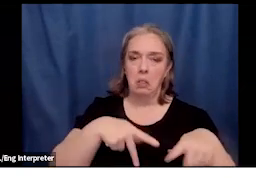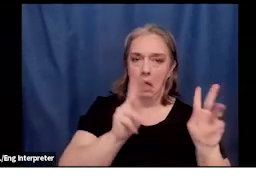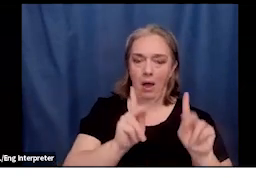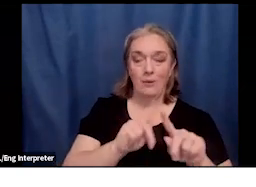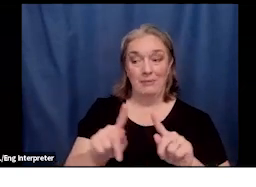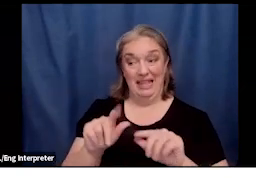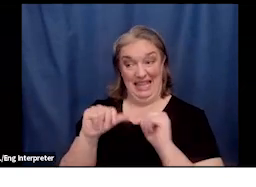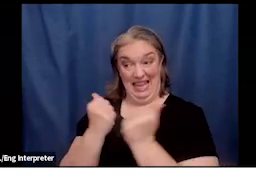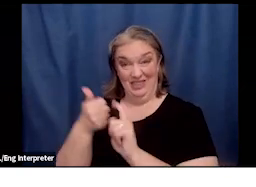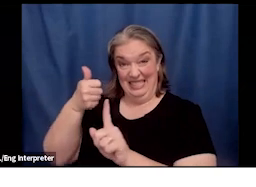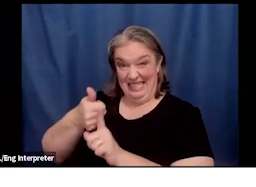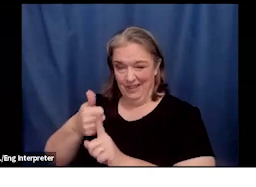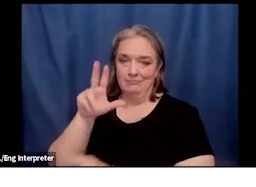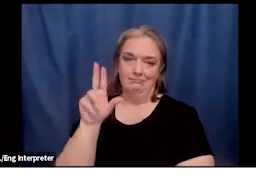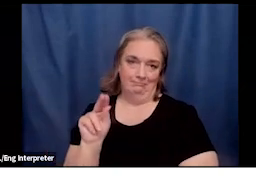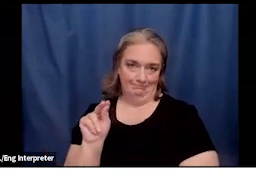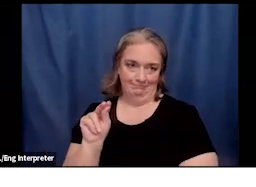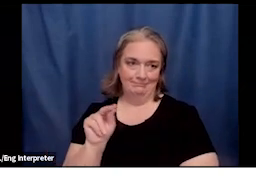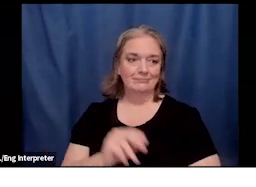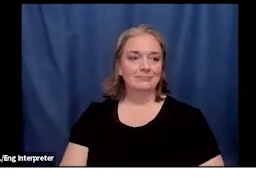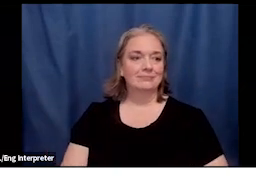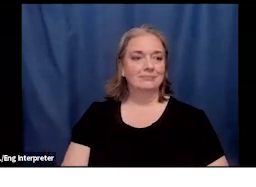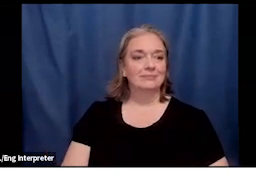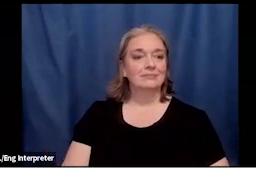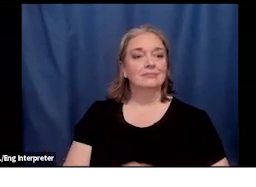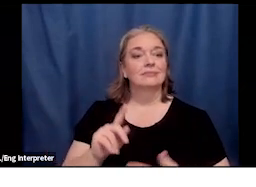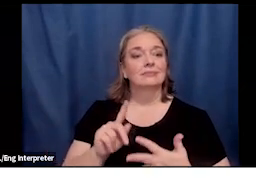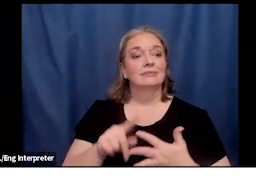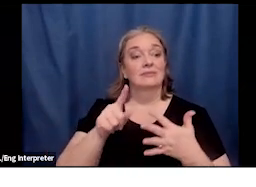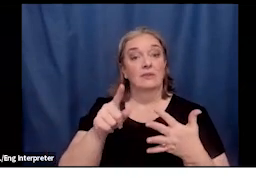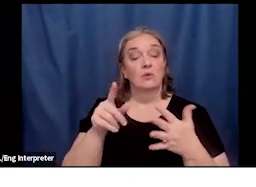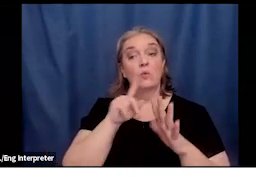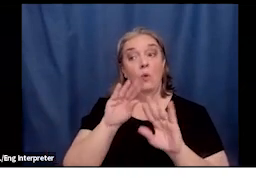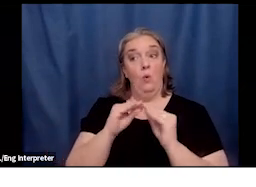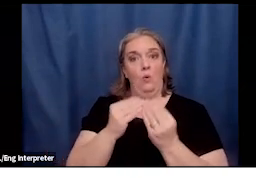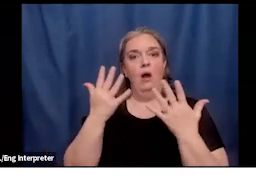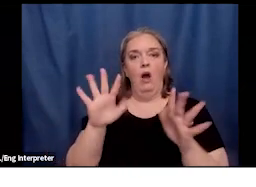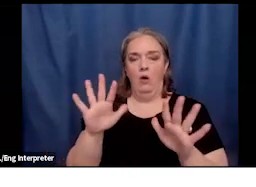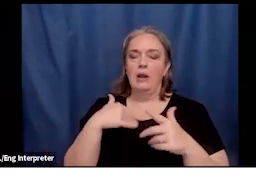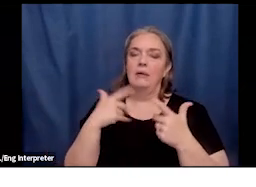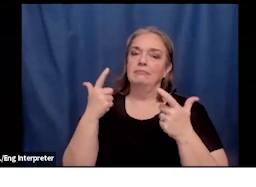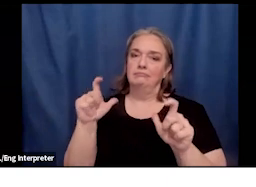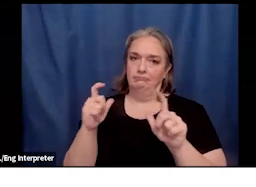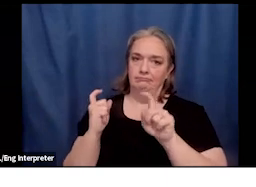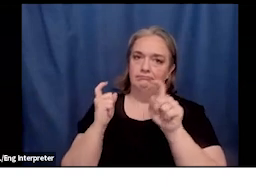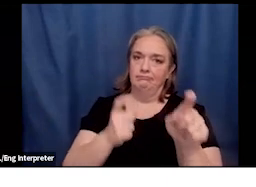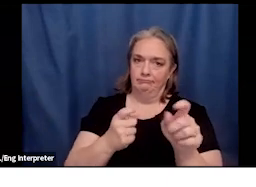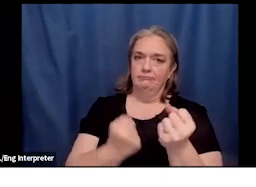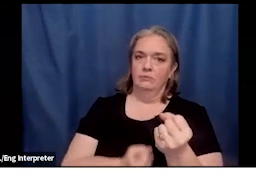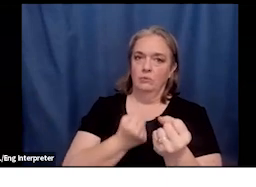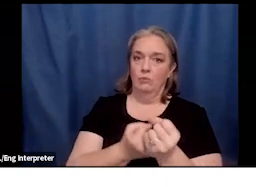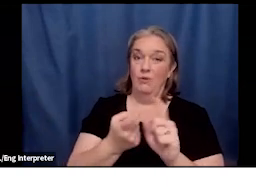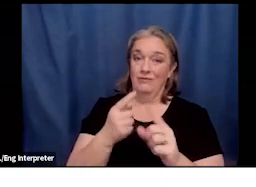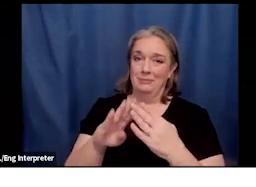is ineligible. If you're an organization that does already receive significant in-kind support from the city of